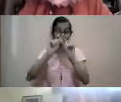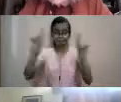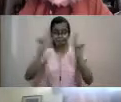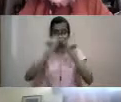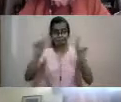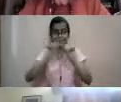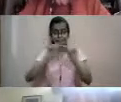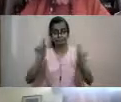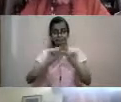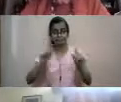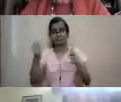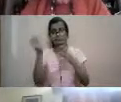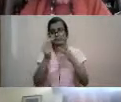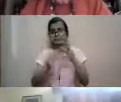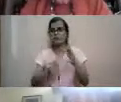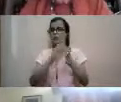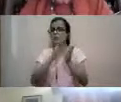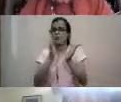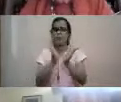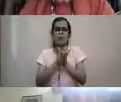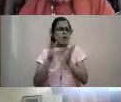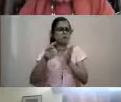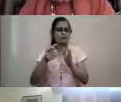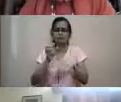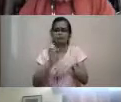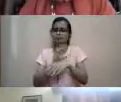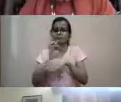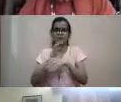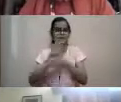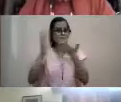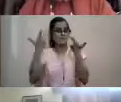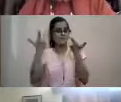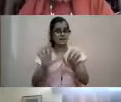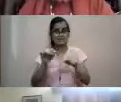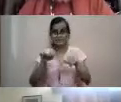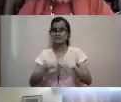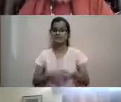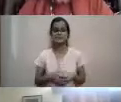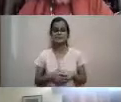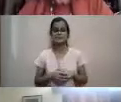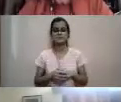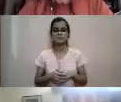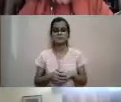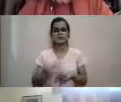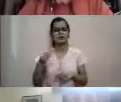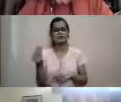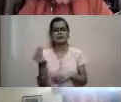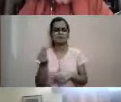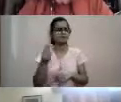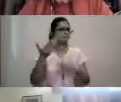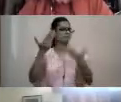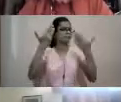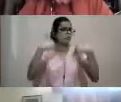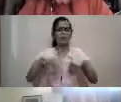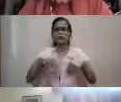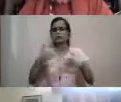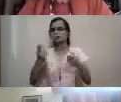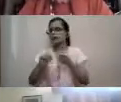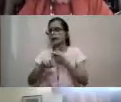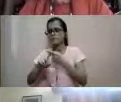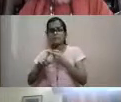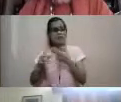as a fiction, which I think is something that, as those of us who are inhabiting aging bodies are also learning very,